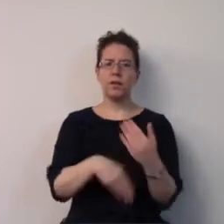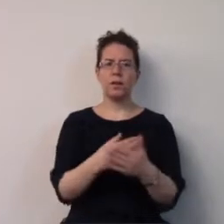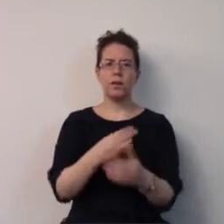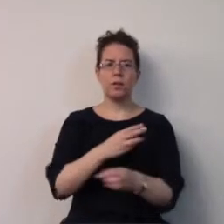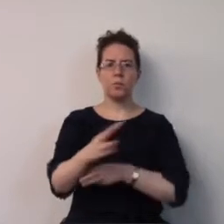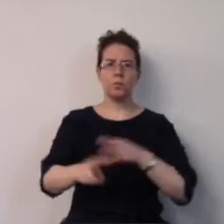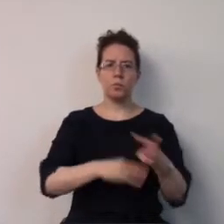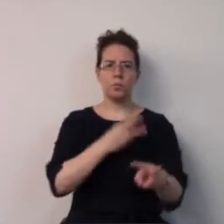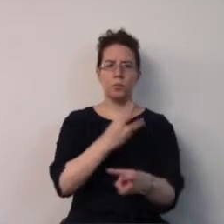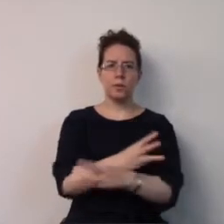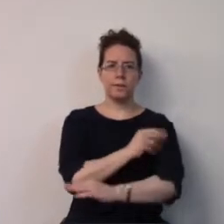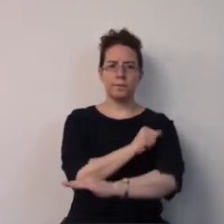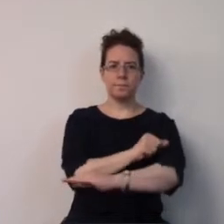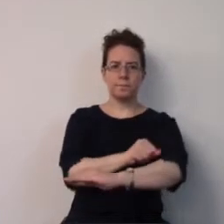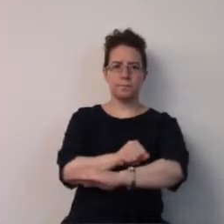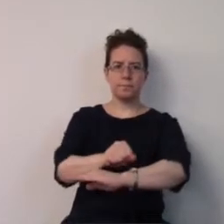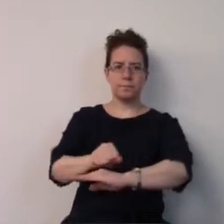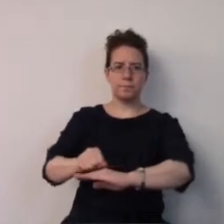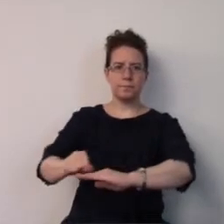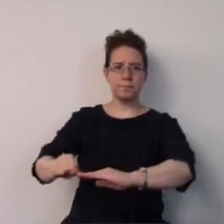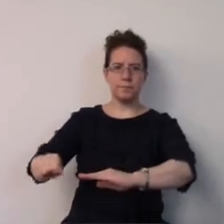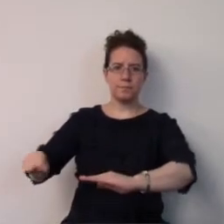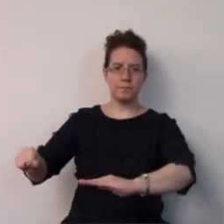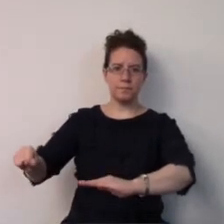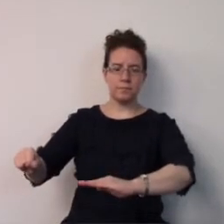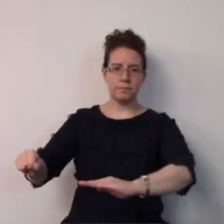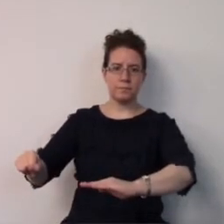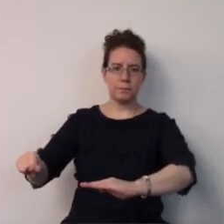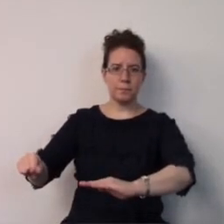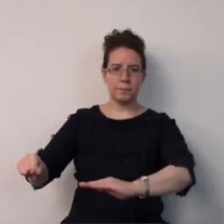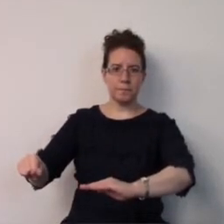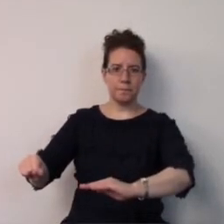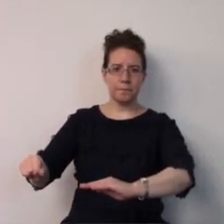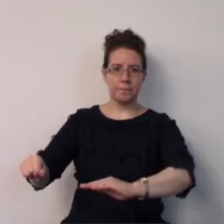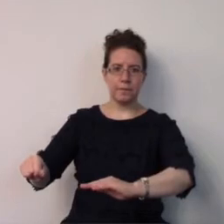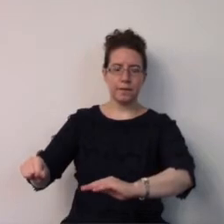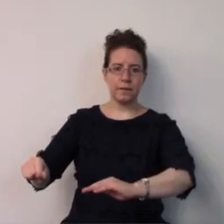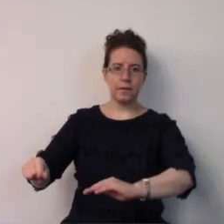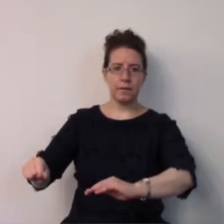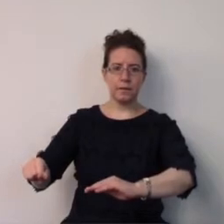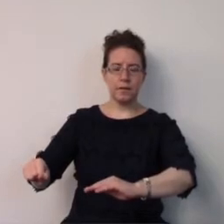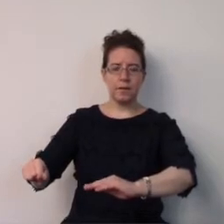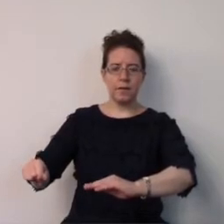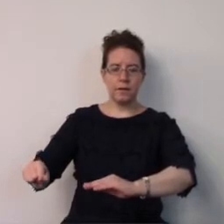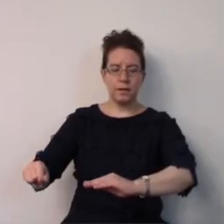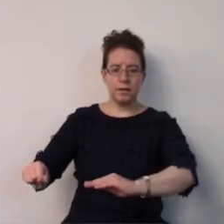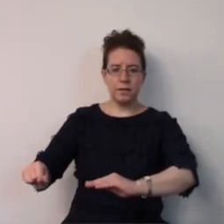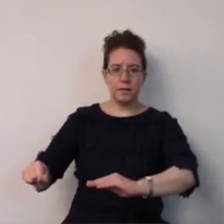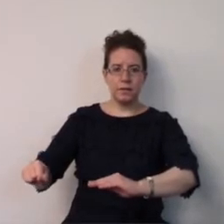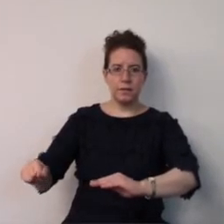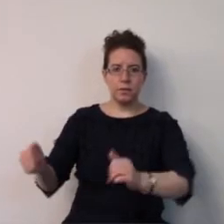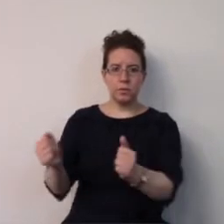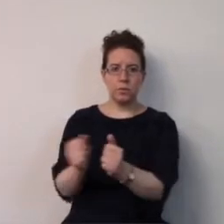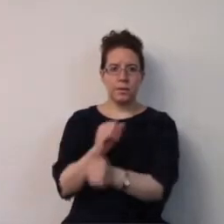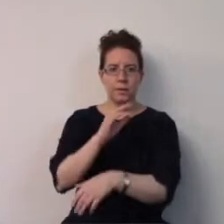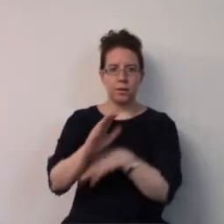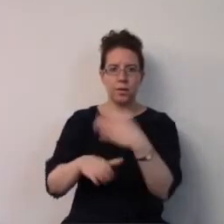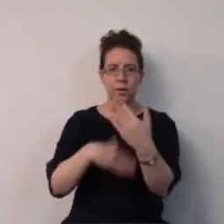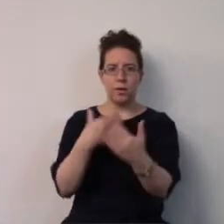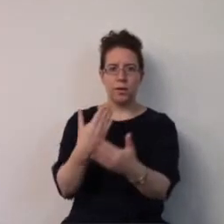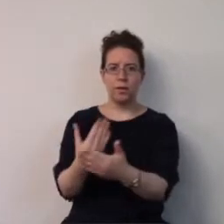Right. Lord. Amen. Hallelujah. Right. Amen. His eye is on us. Mm-hmm. He is watching us.